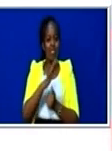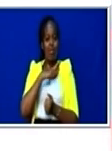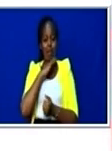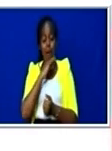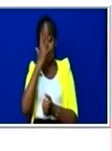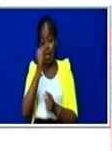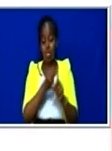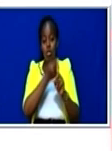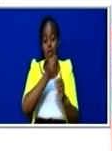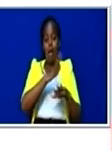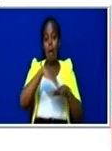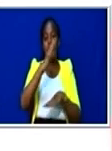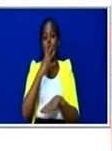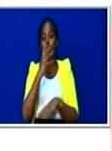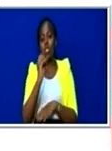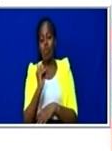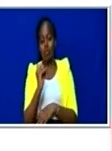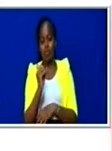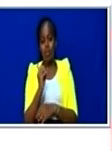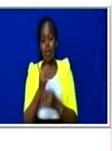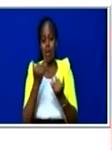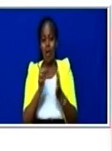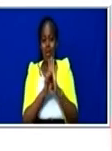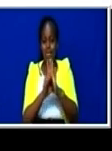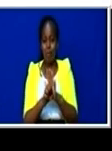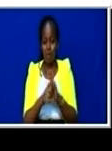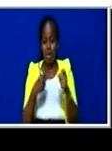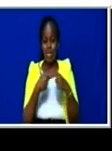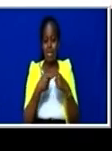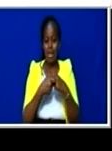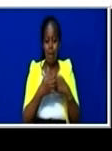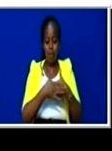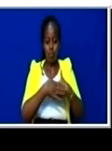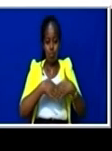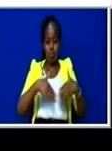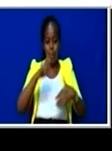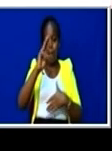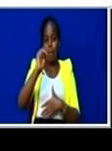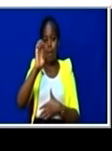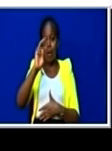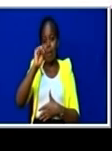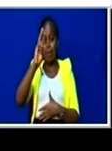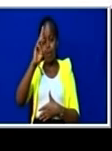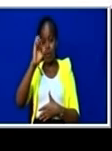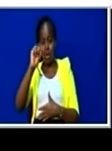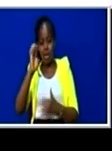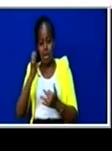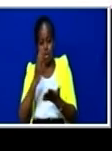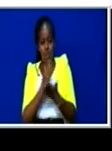temperatures above 40 degrees degrees centigrade. For example, the cell membrane. Cell membrane is it